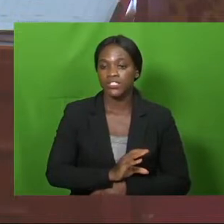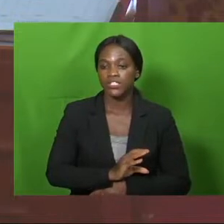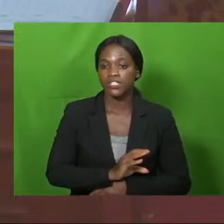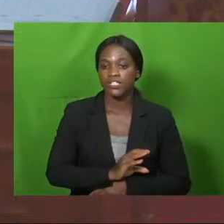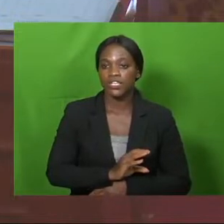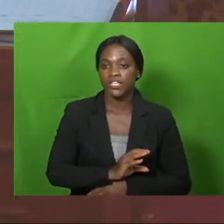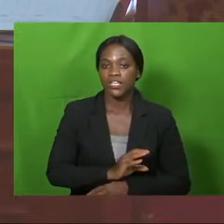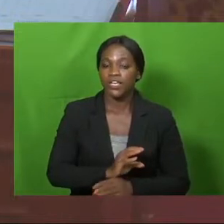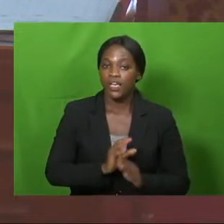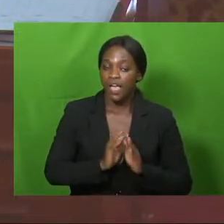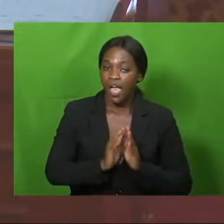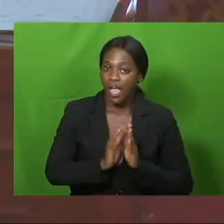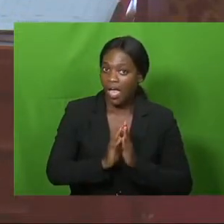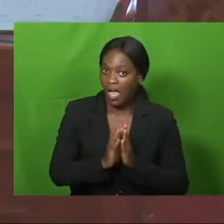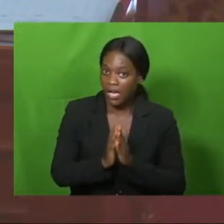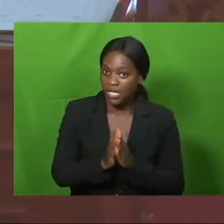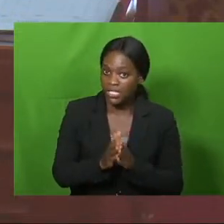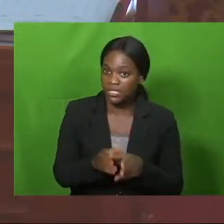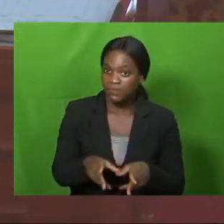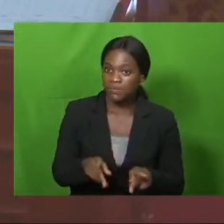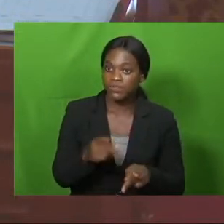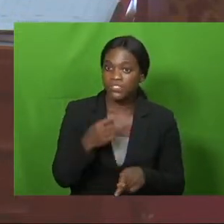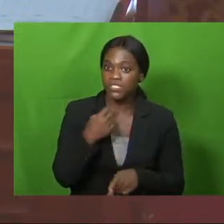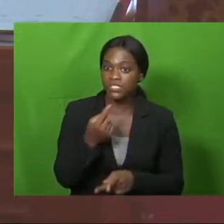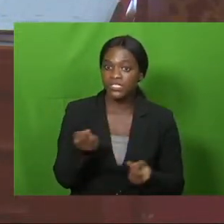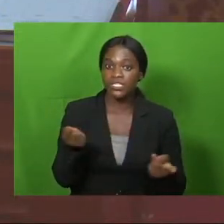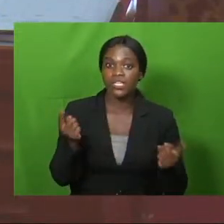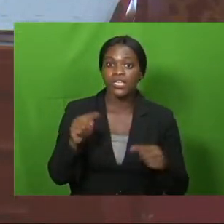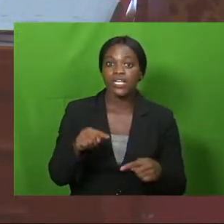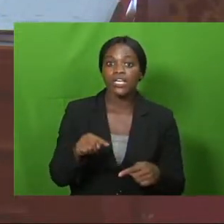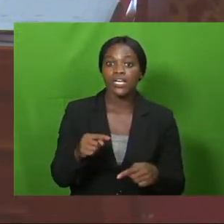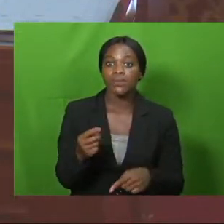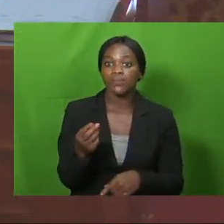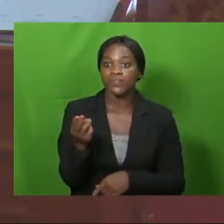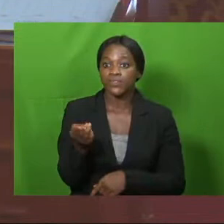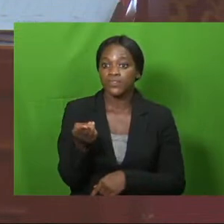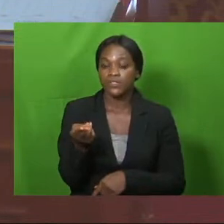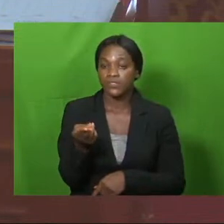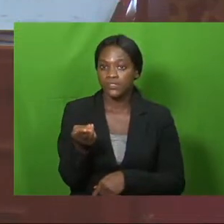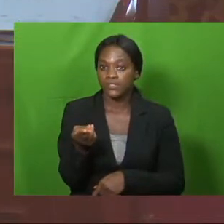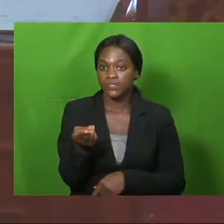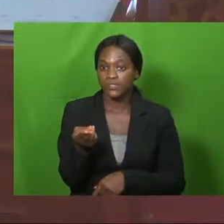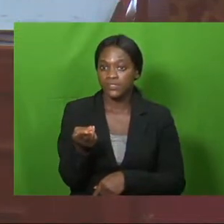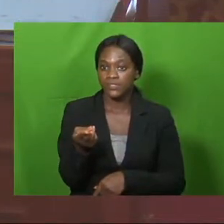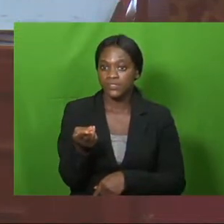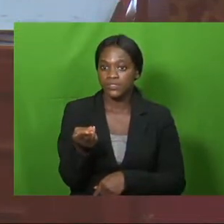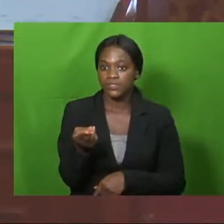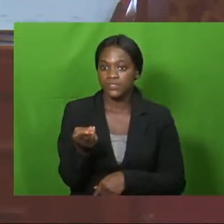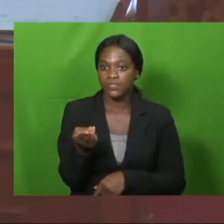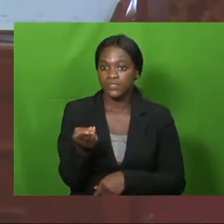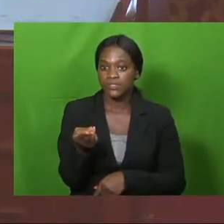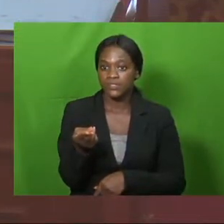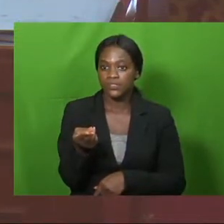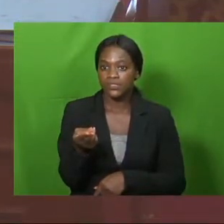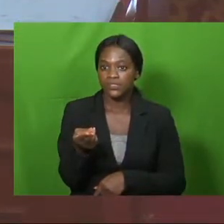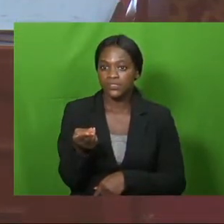leave of the Business Committee that he will come on Thursday. If the majority, deputy majority. Today is